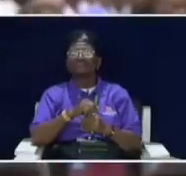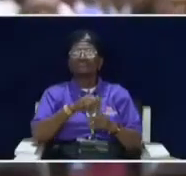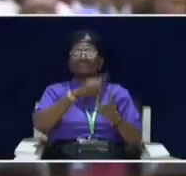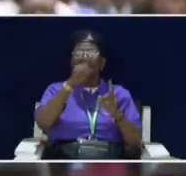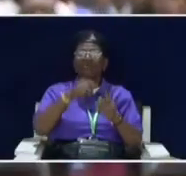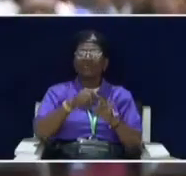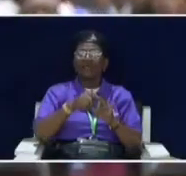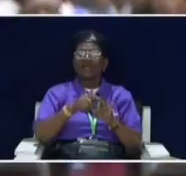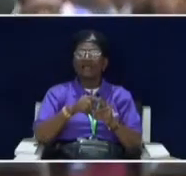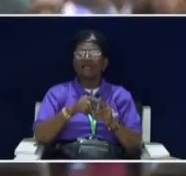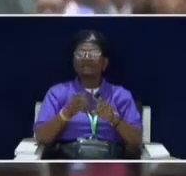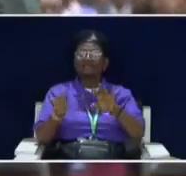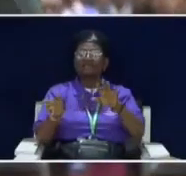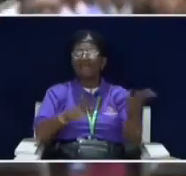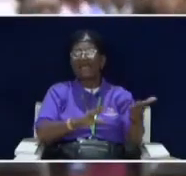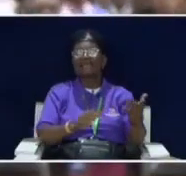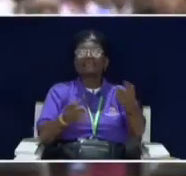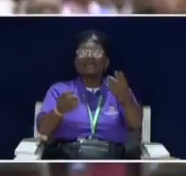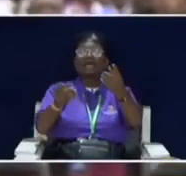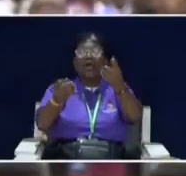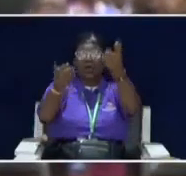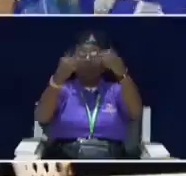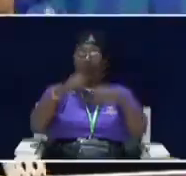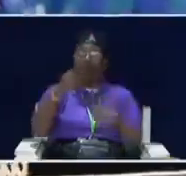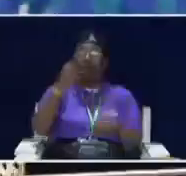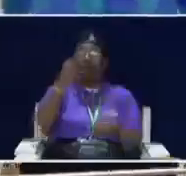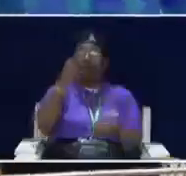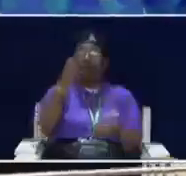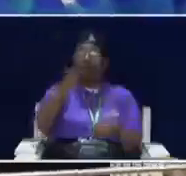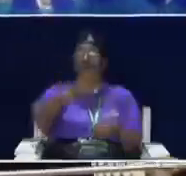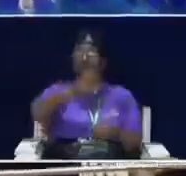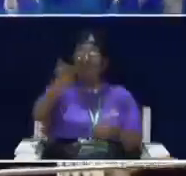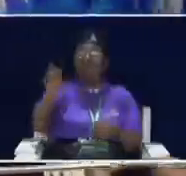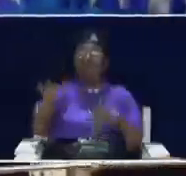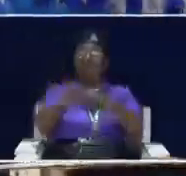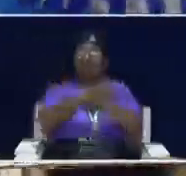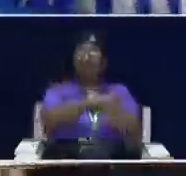When death comes knocking today, you would say?